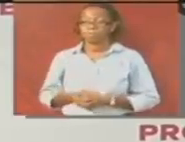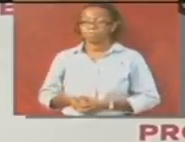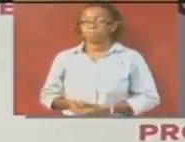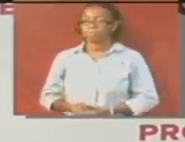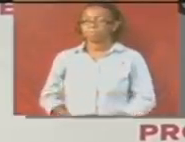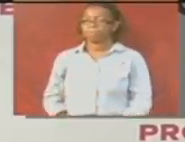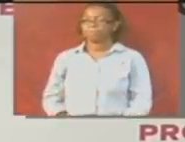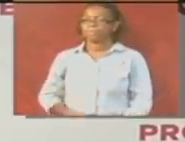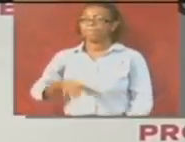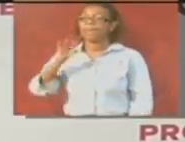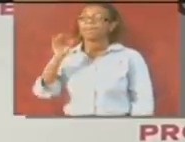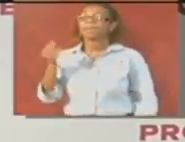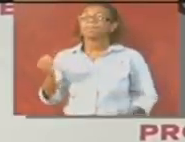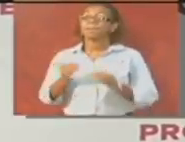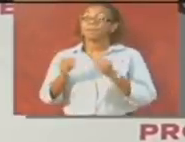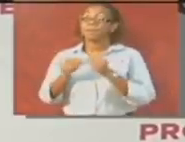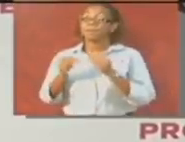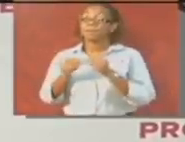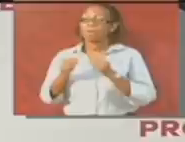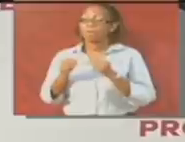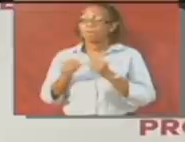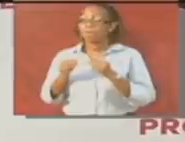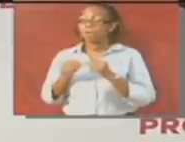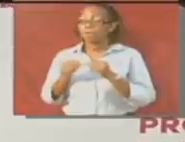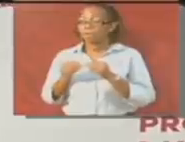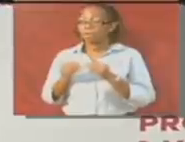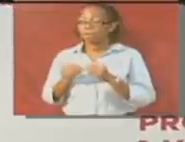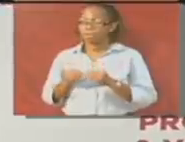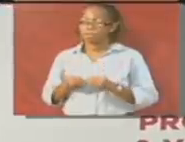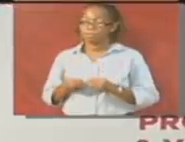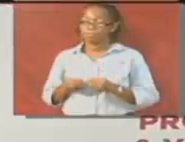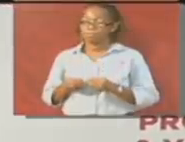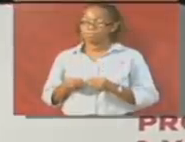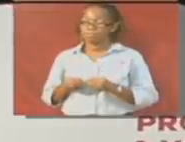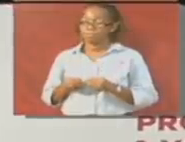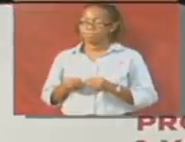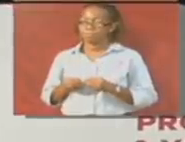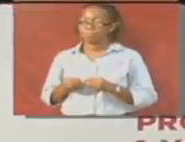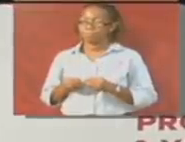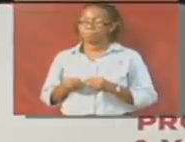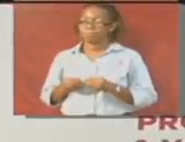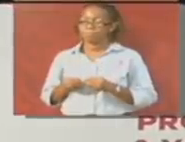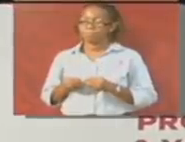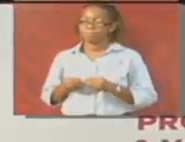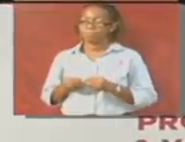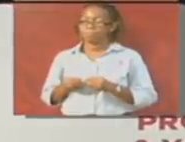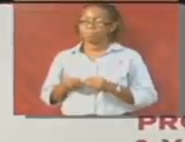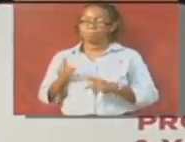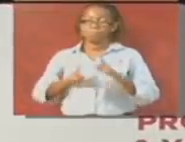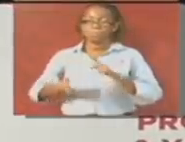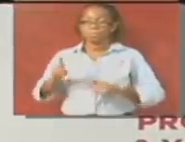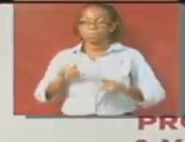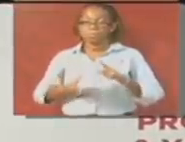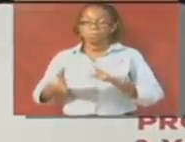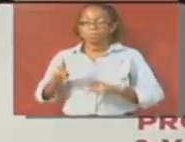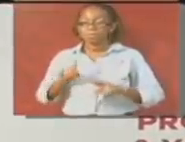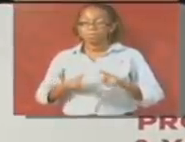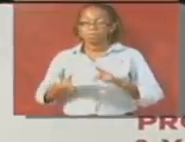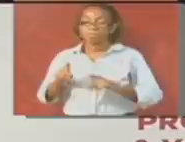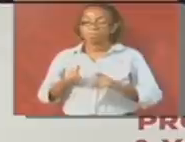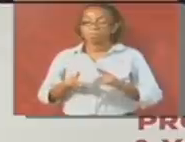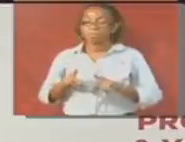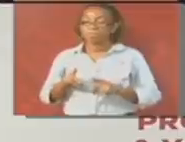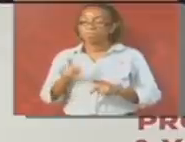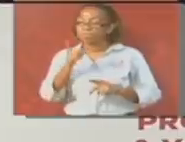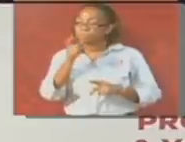in areas that were neither, and in individuals that were neither geographically nor epidemiologically